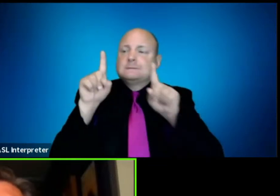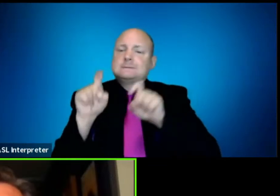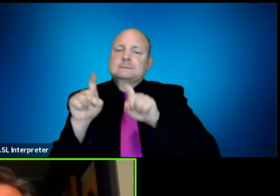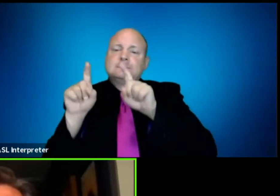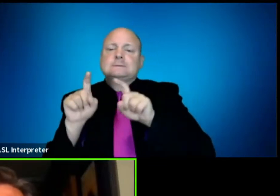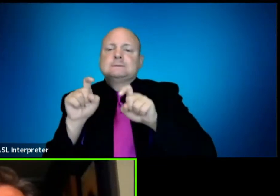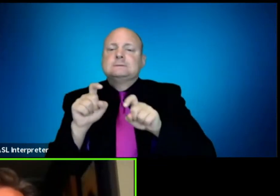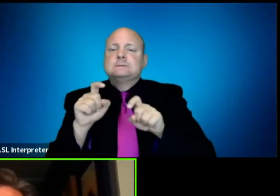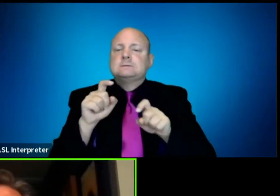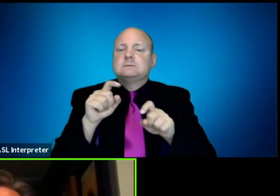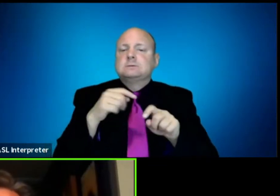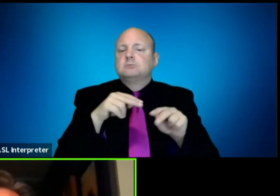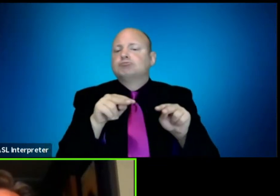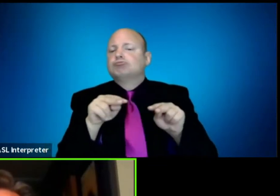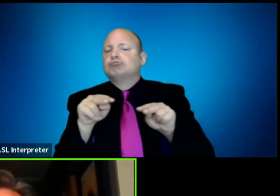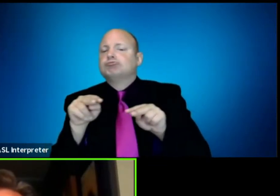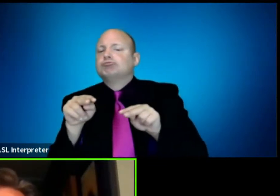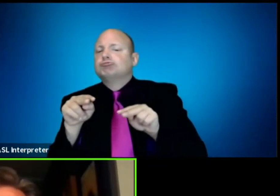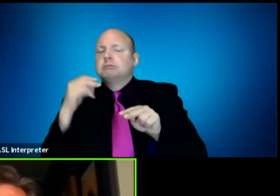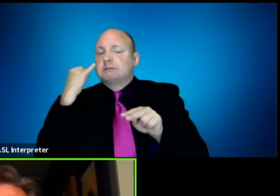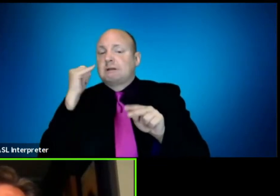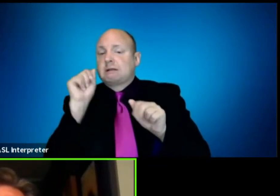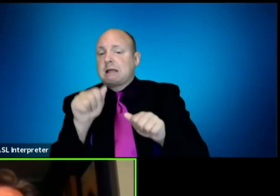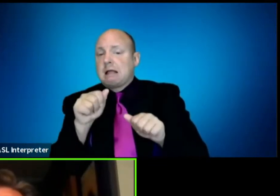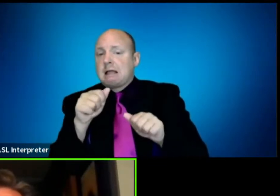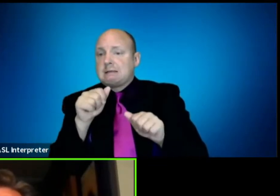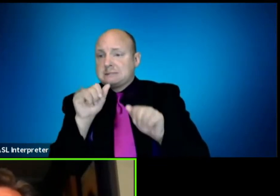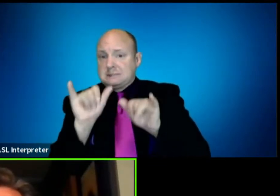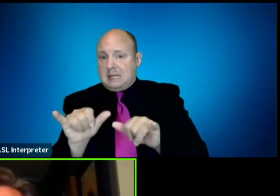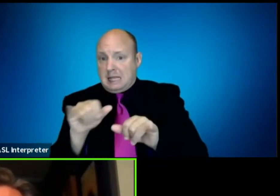And if we identify someone who's sick, have them go home and start the